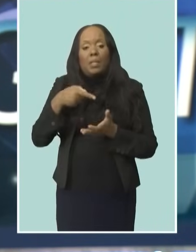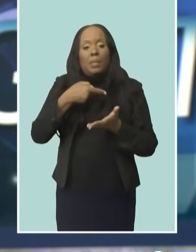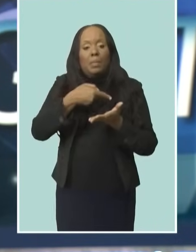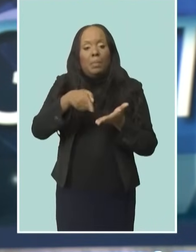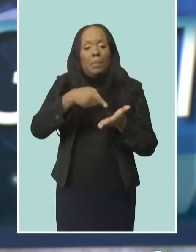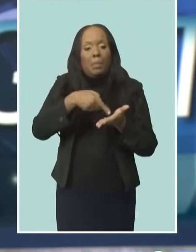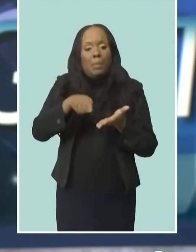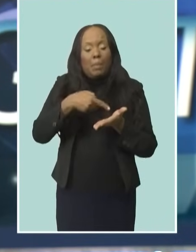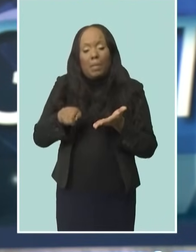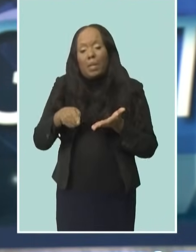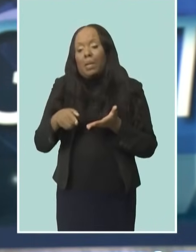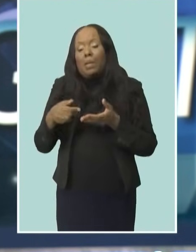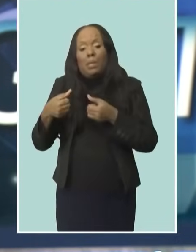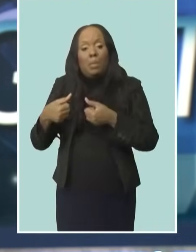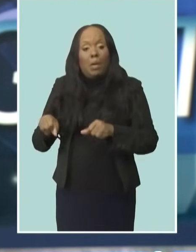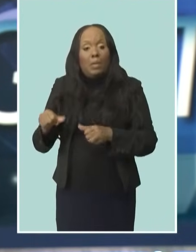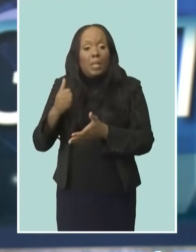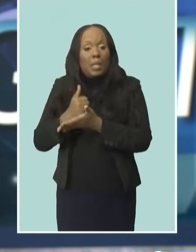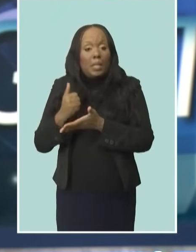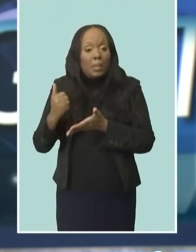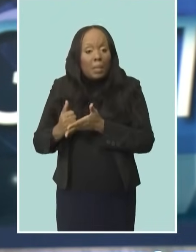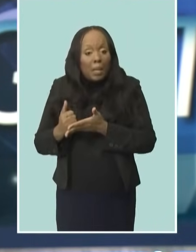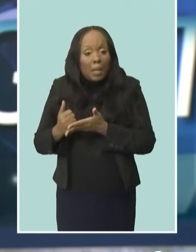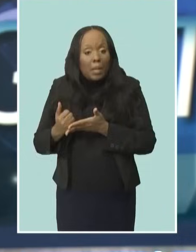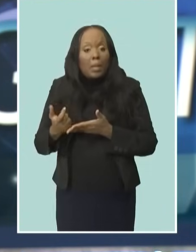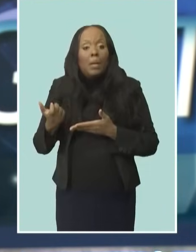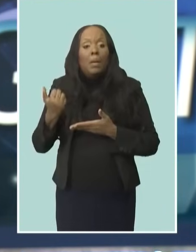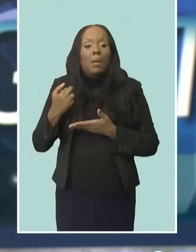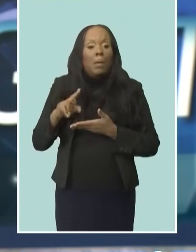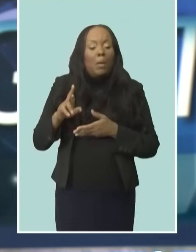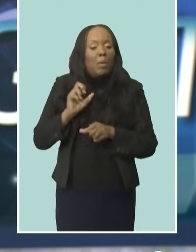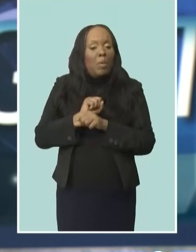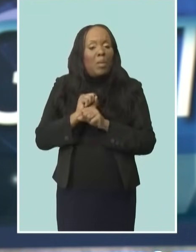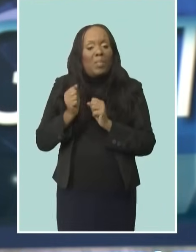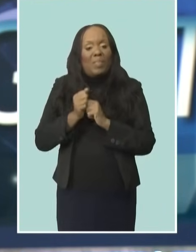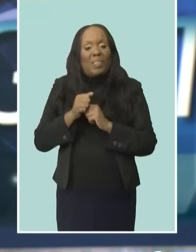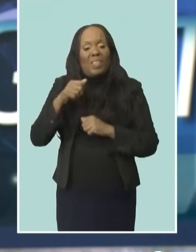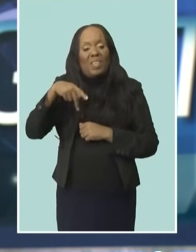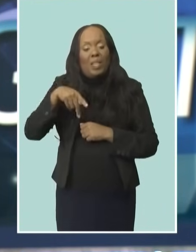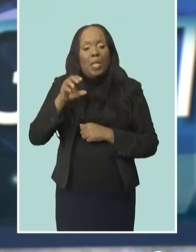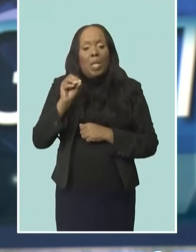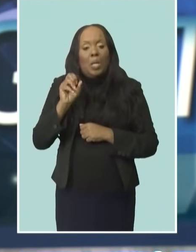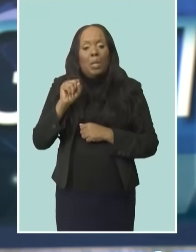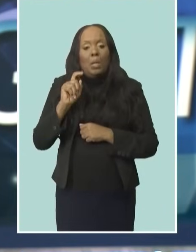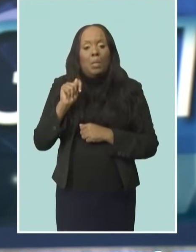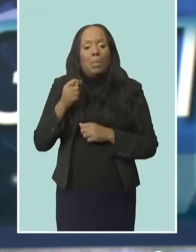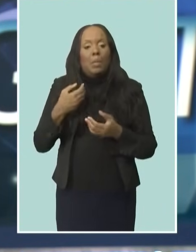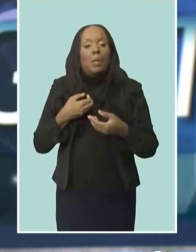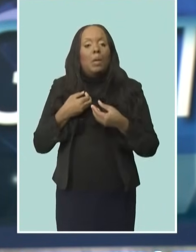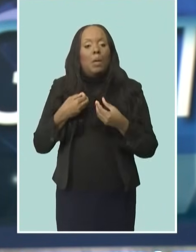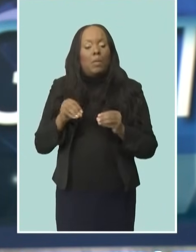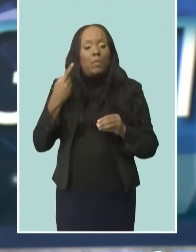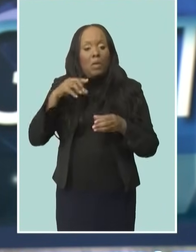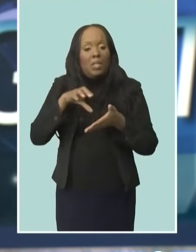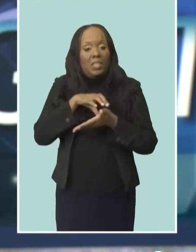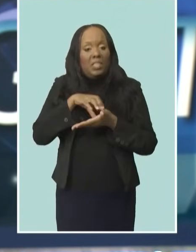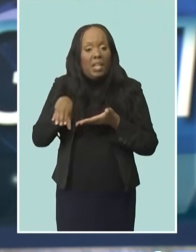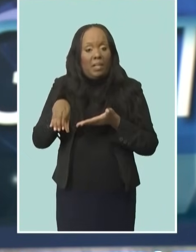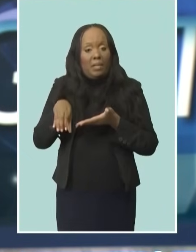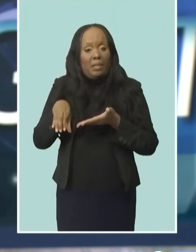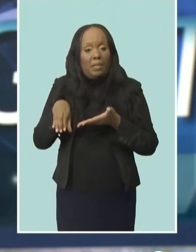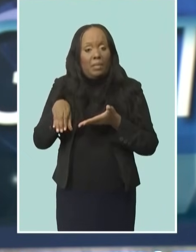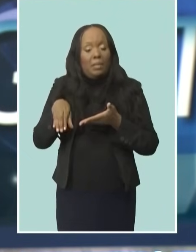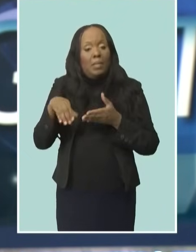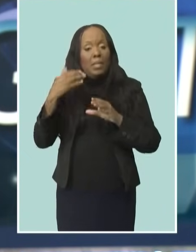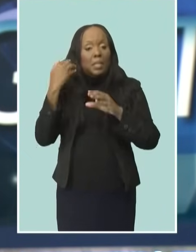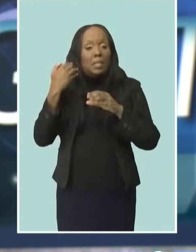of either processing the payment, making deposits to bank accounts, or working with the Barbados Postal Service to have checks mailed to